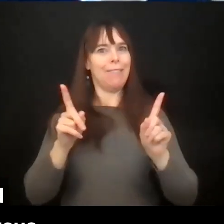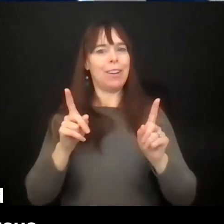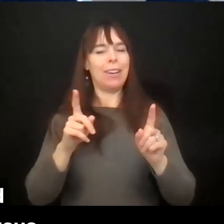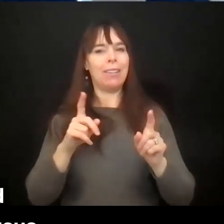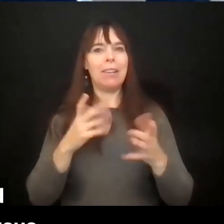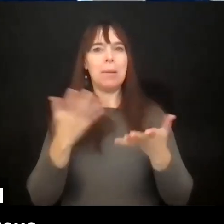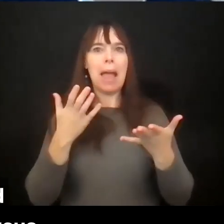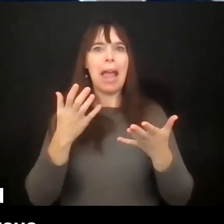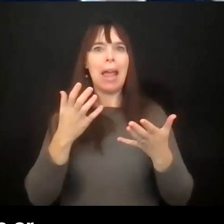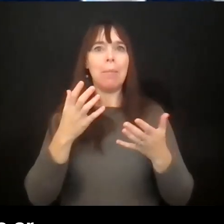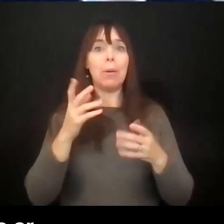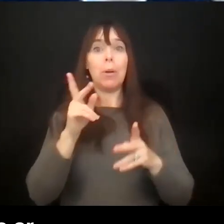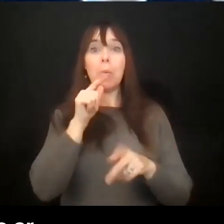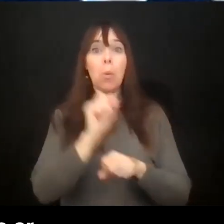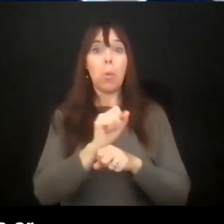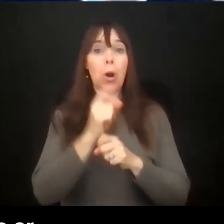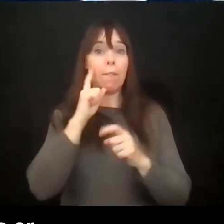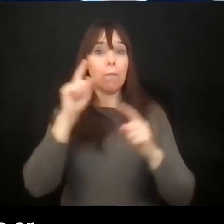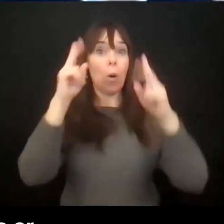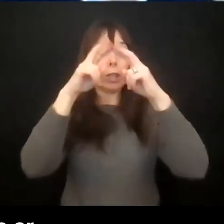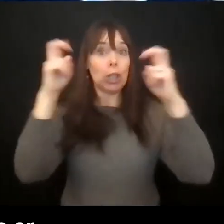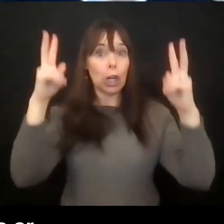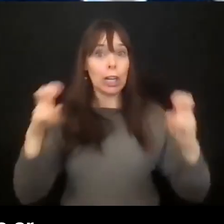from the circus. She might